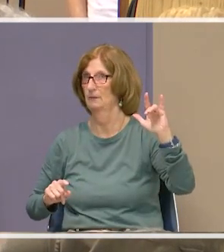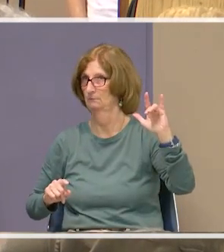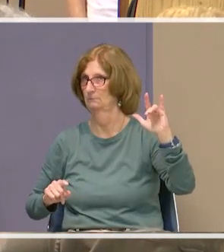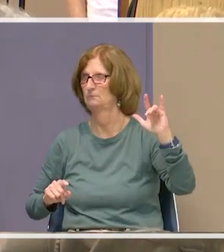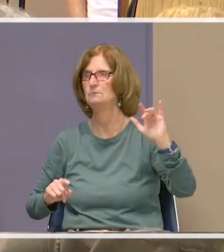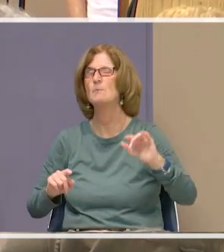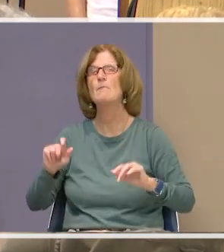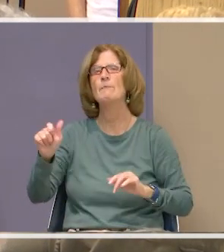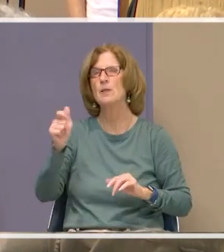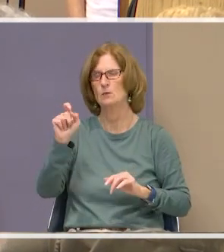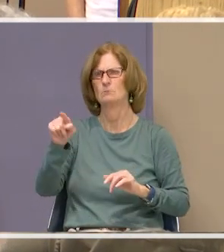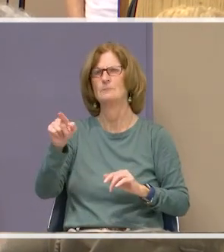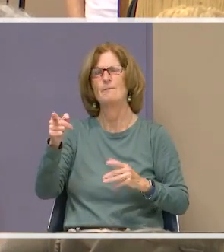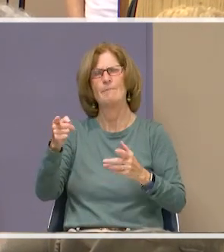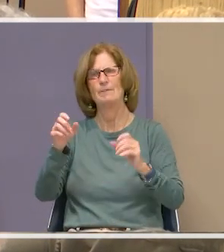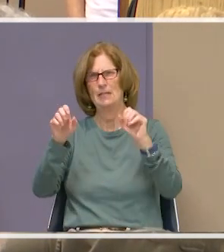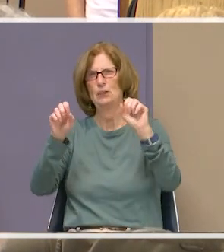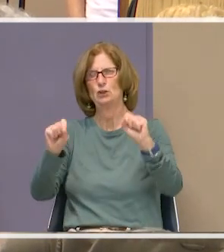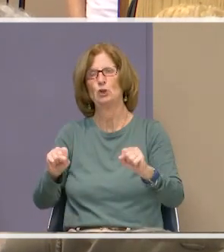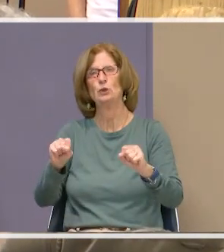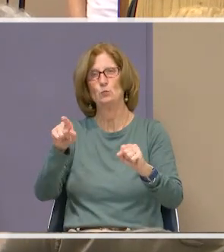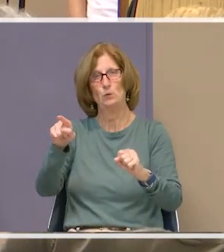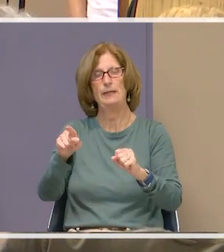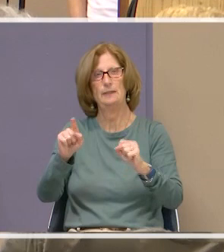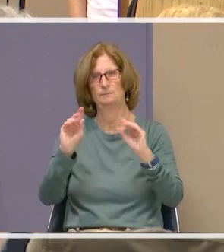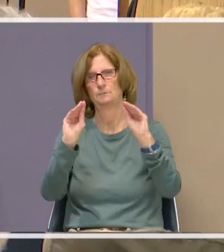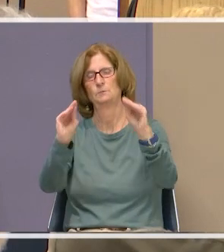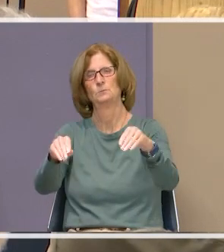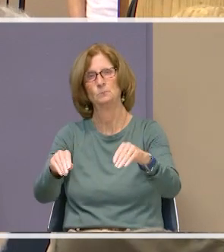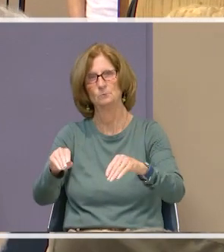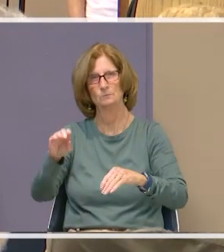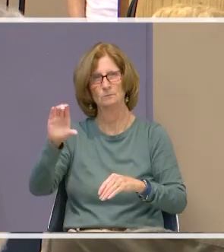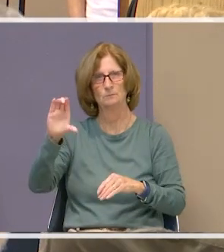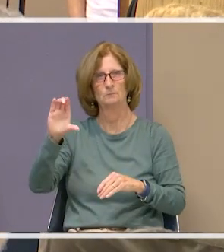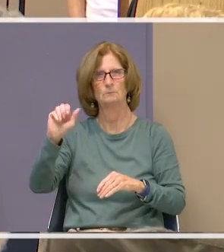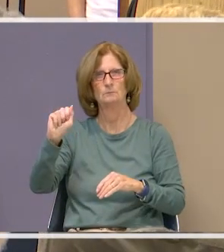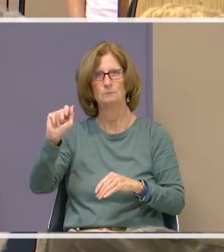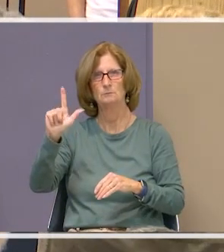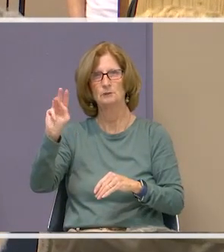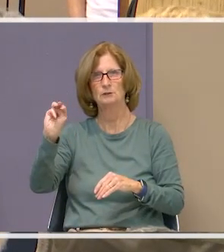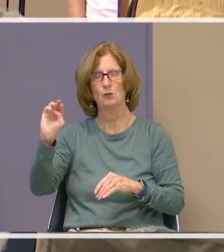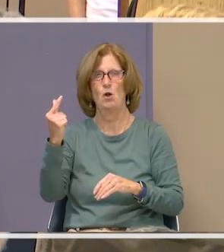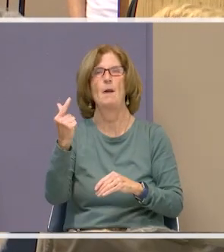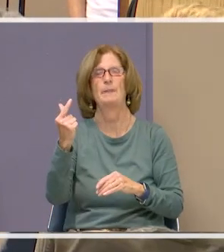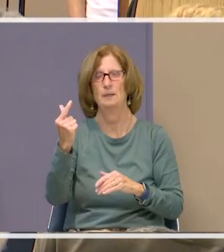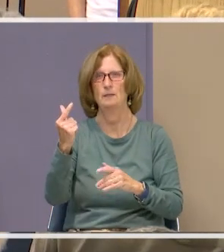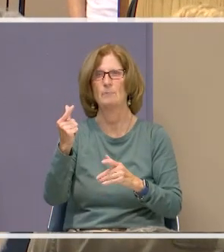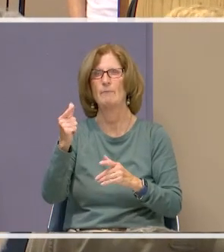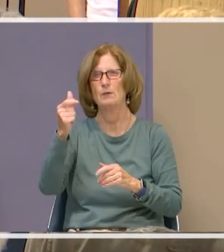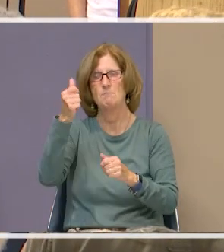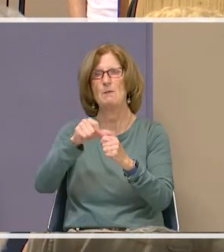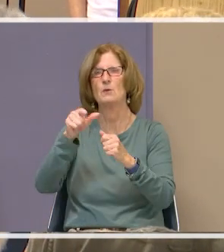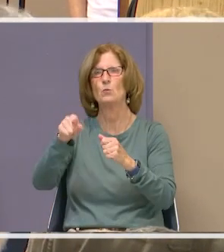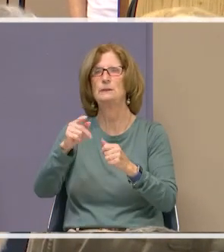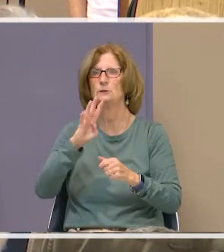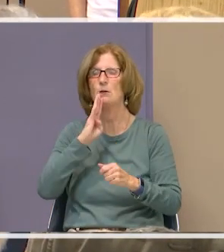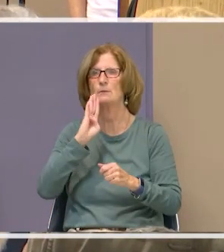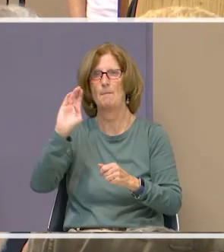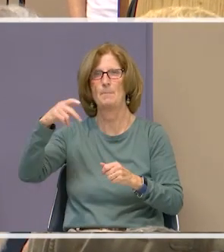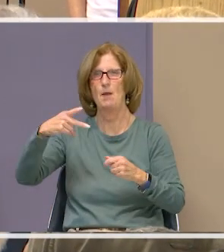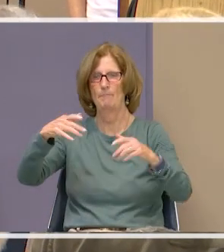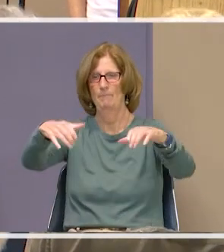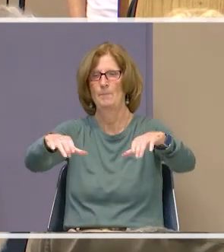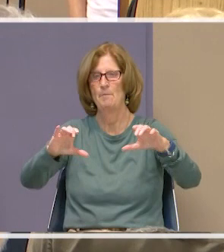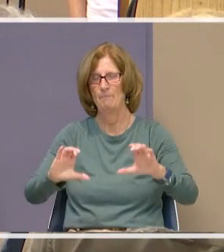Another question is, could there be any sort of calming device, like Beechwood Boulevard has, is to slow down the people coming down? If we could